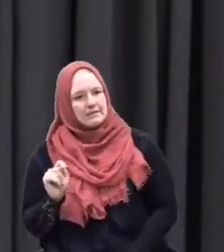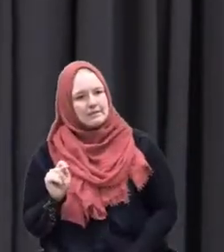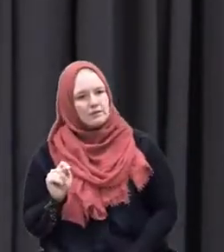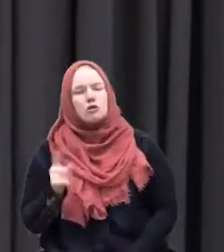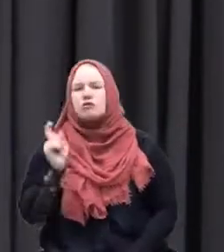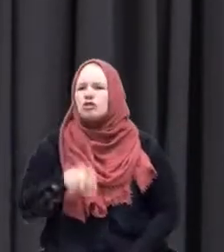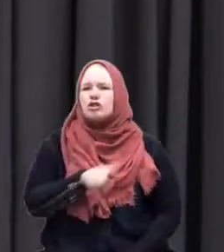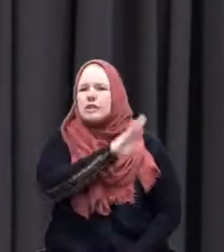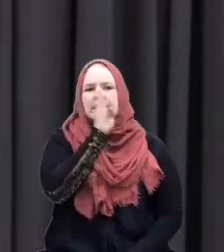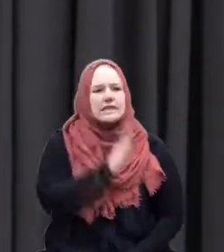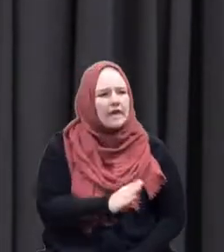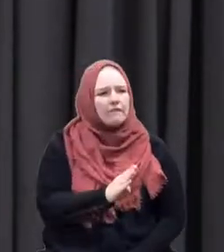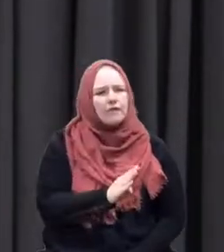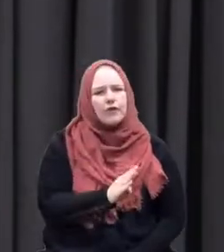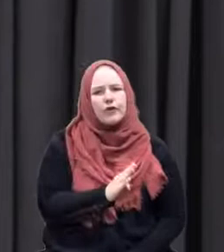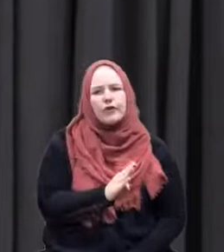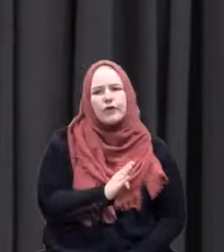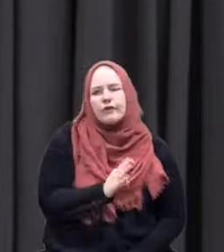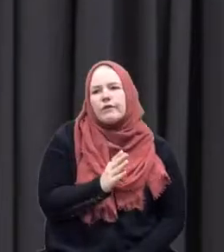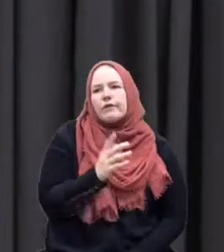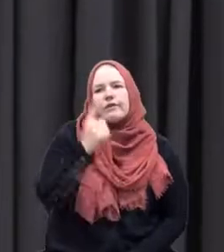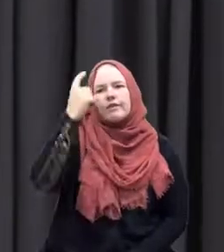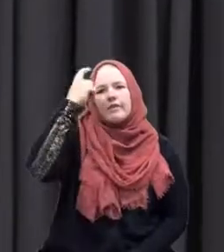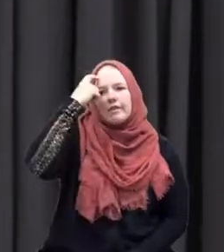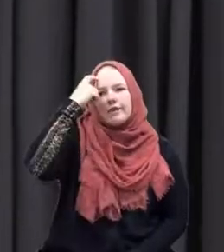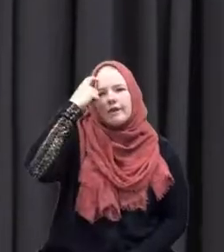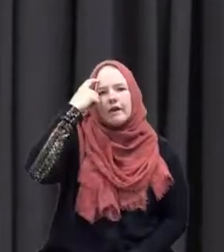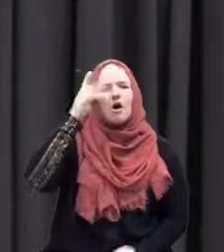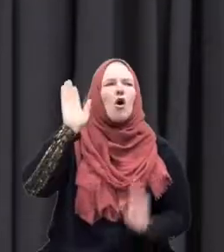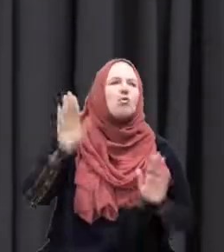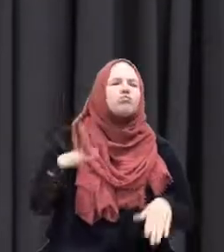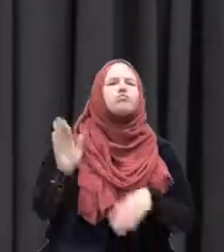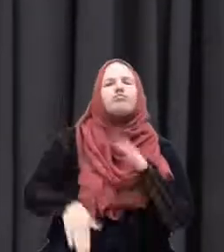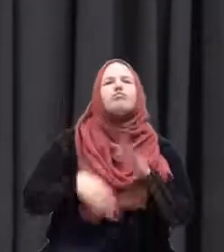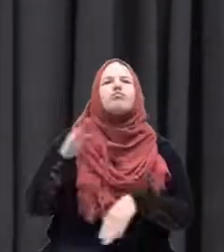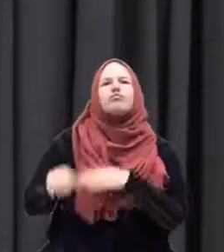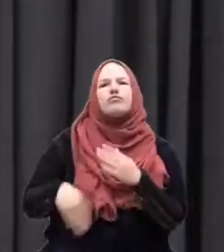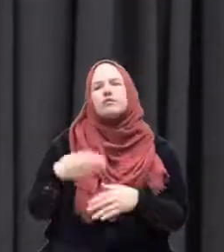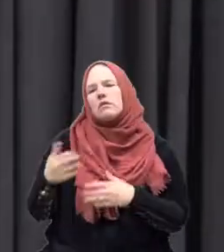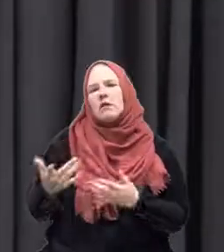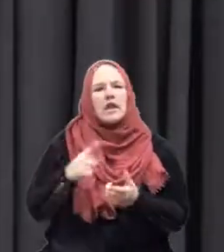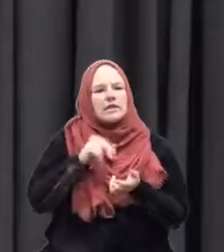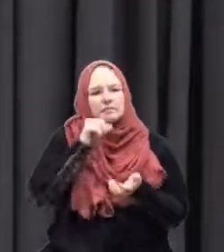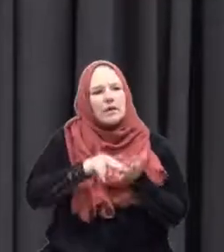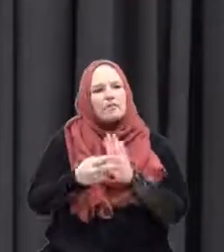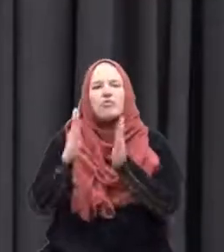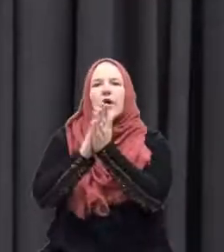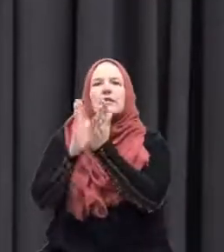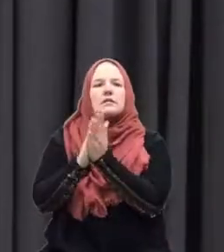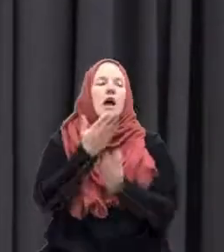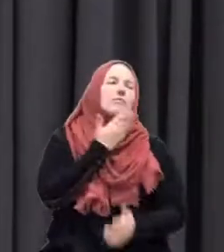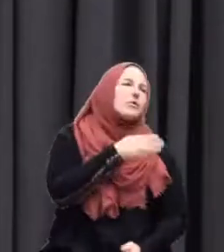should never equivocate when it comes to praising Allah. Some of us say, Alhamdulillah, but.